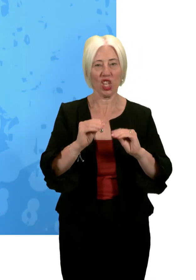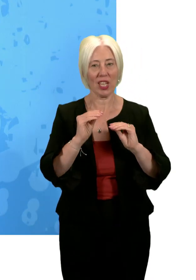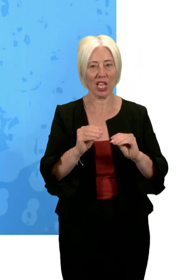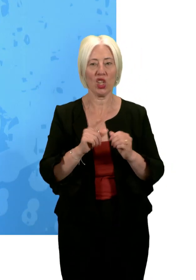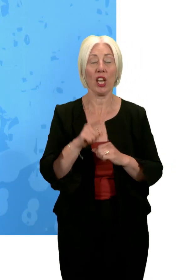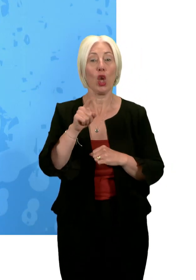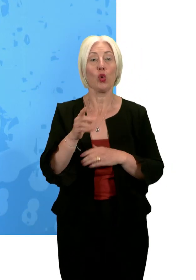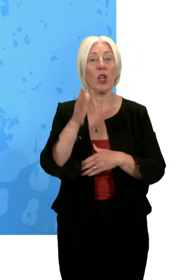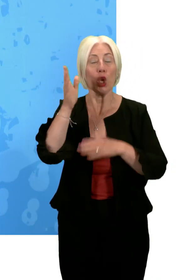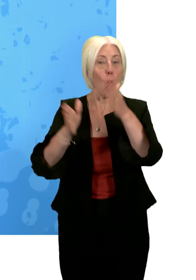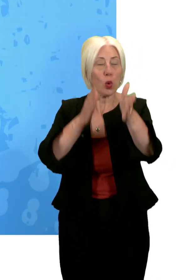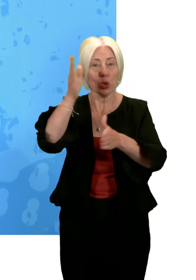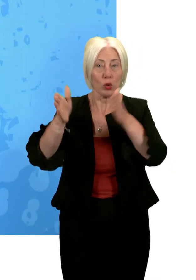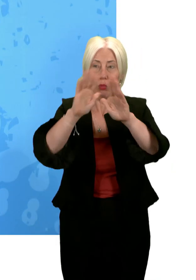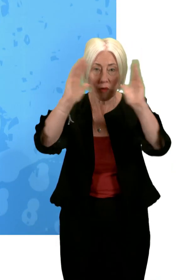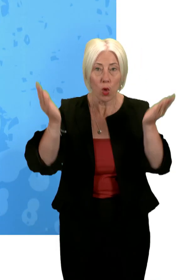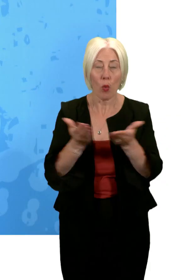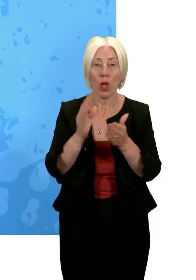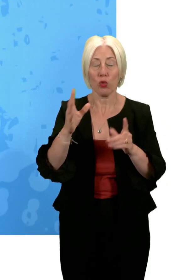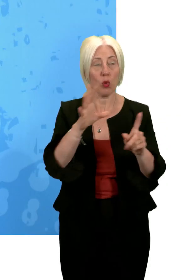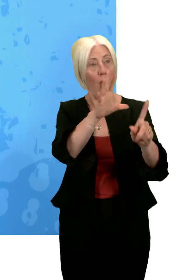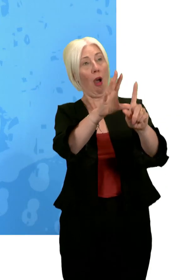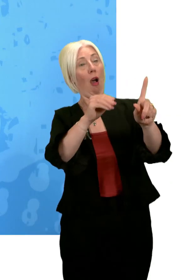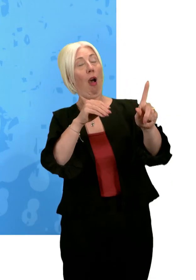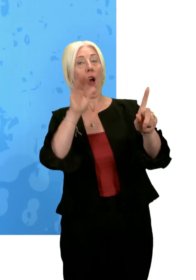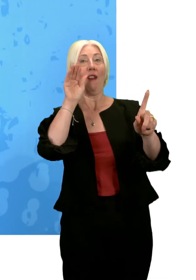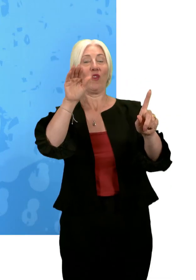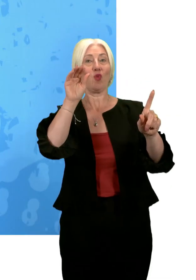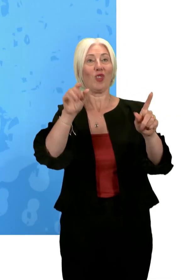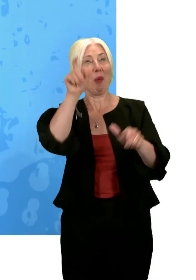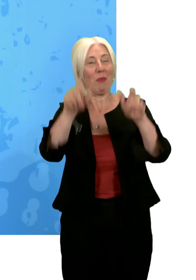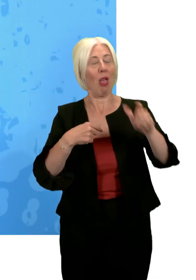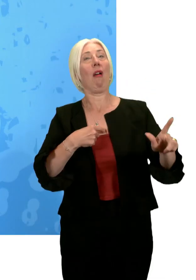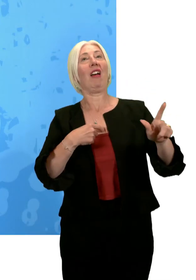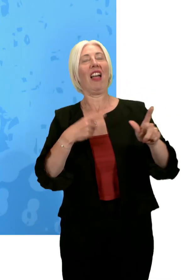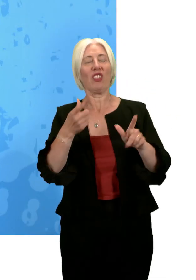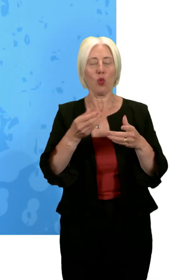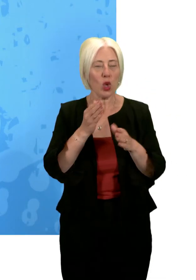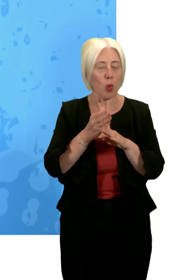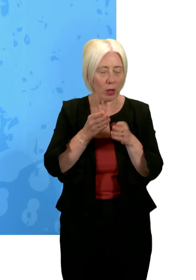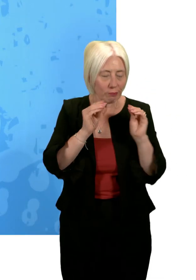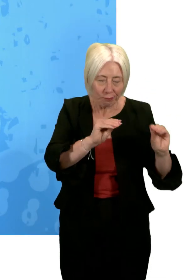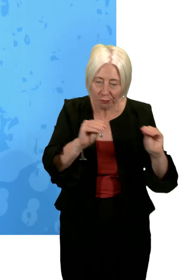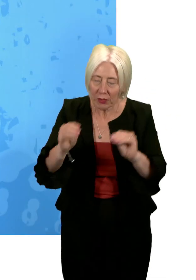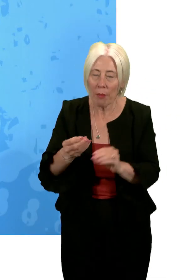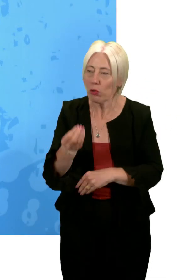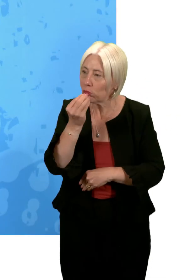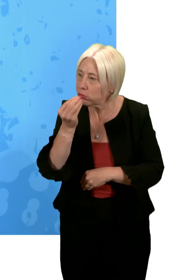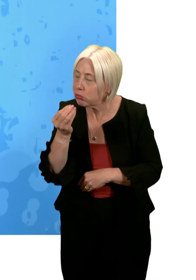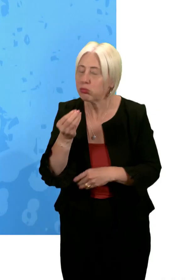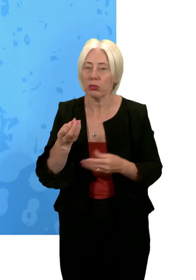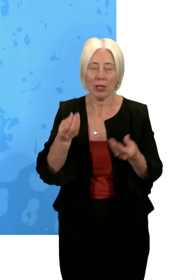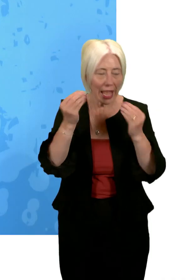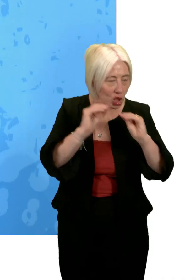global stage, inspiring future generations through his work in culinary education, international events and